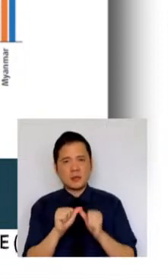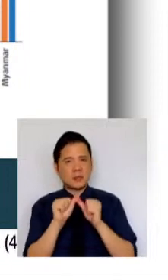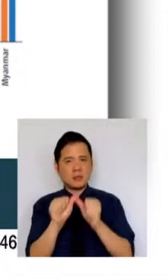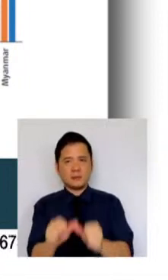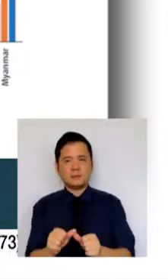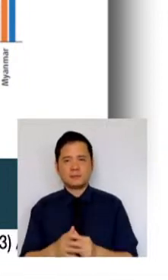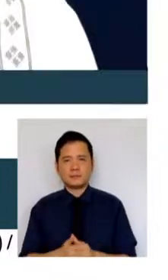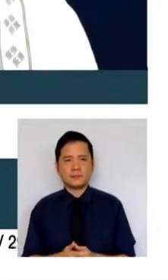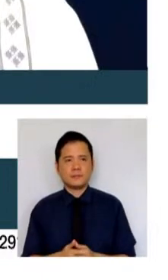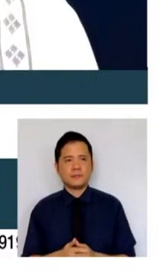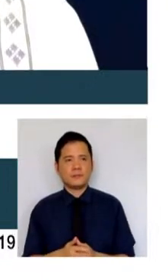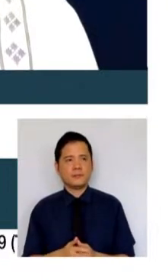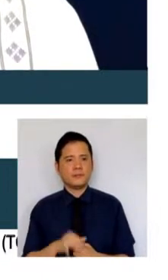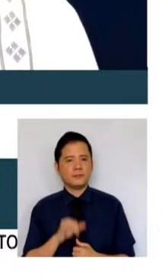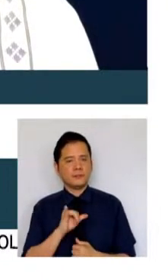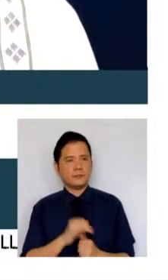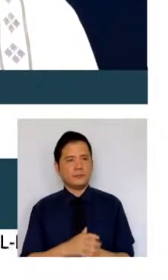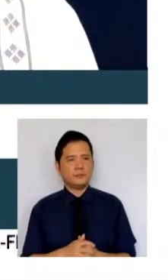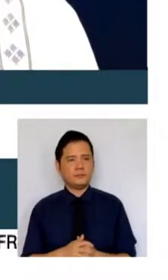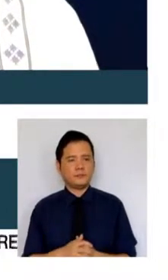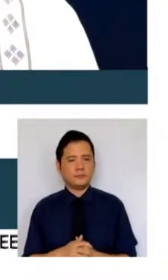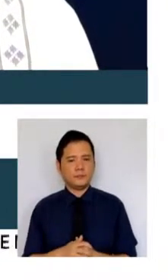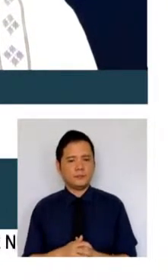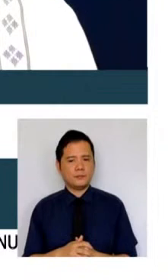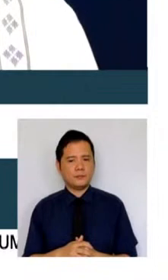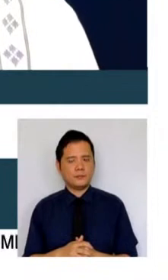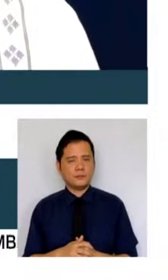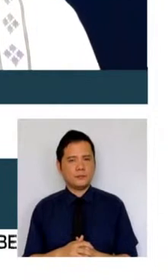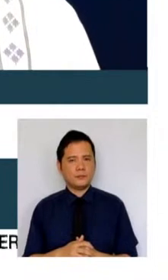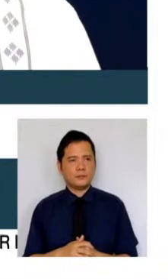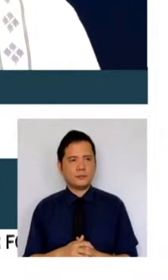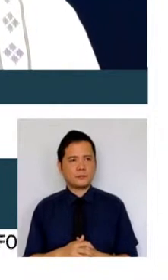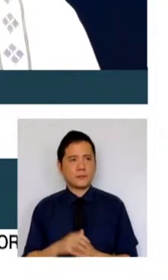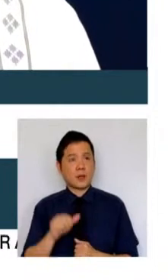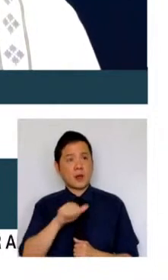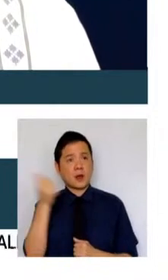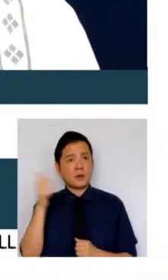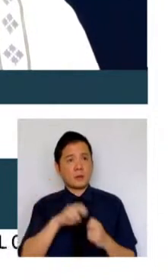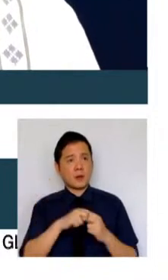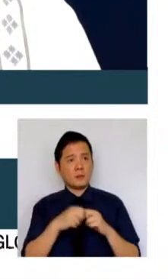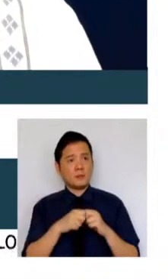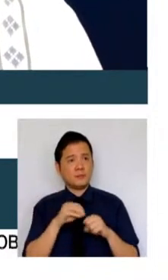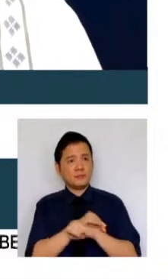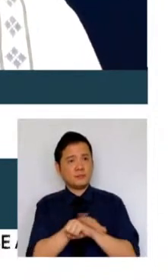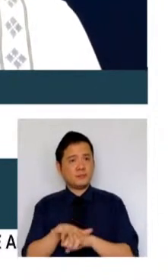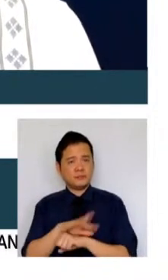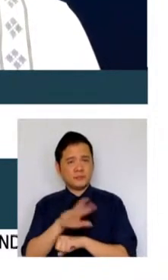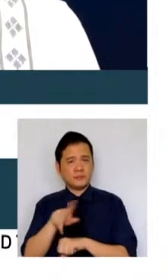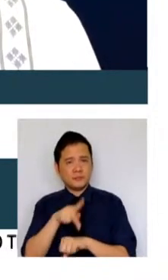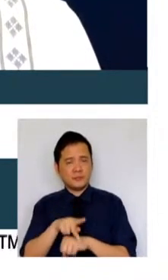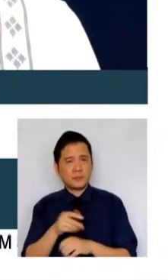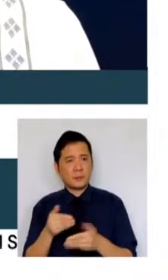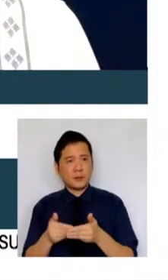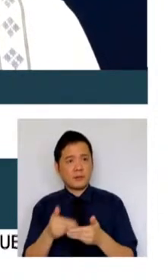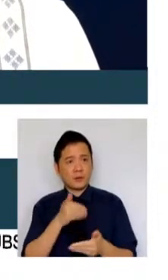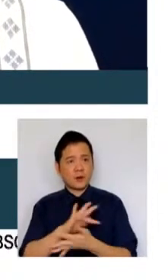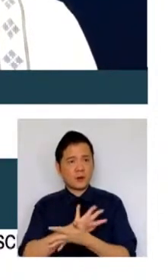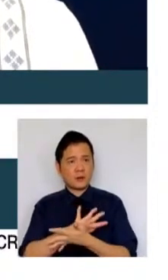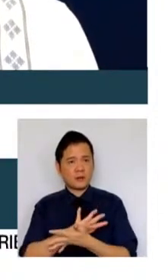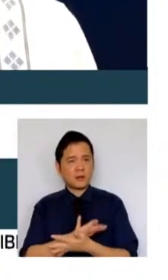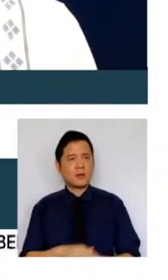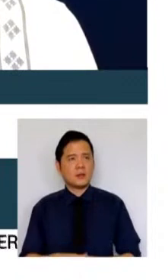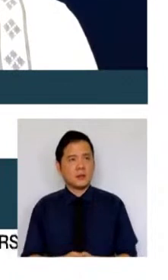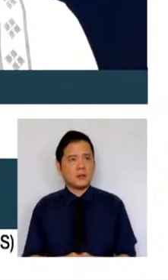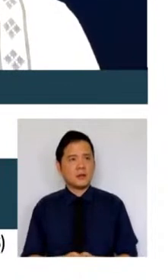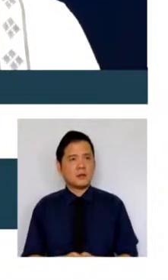talking about the other issues that were affecting the country even before the pandemic hit. You got to talk about